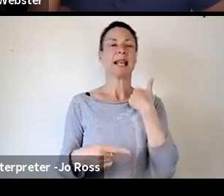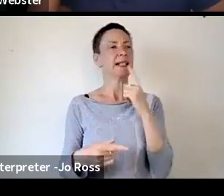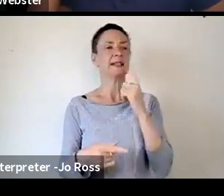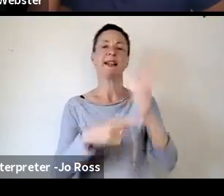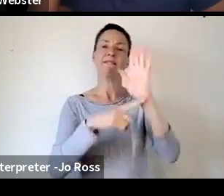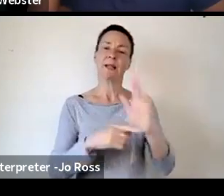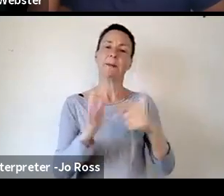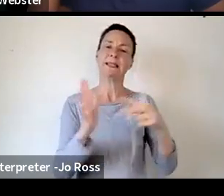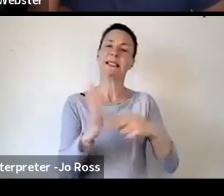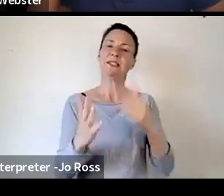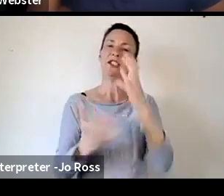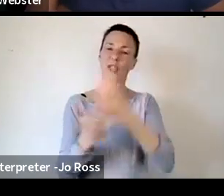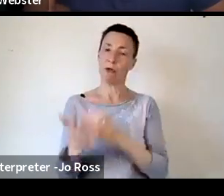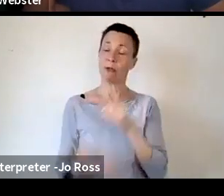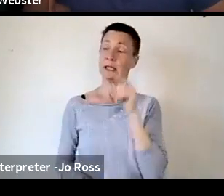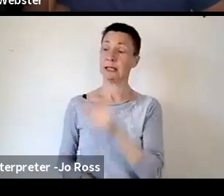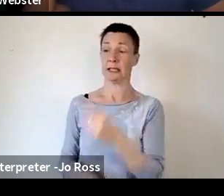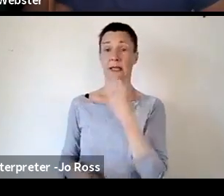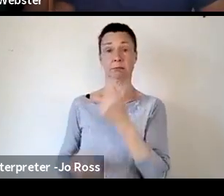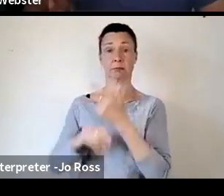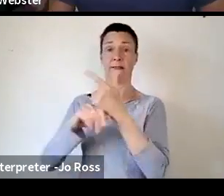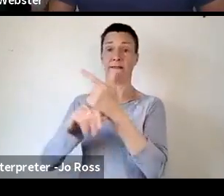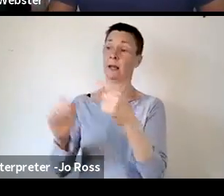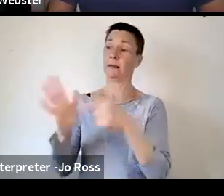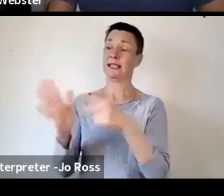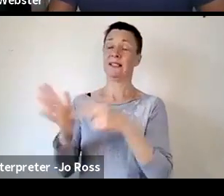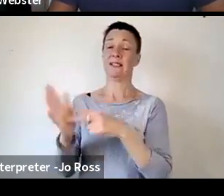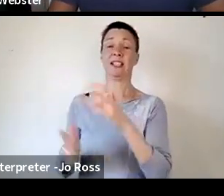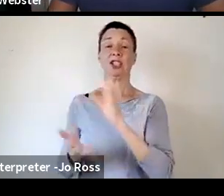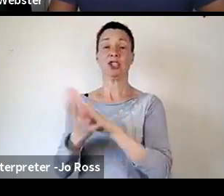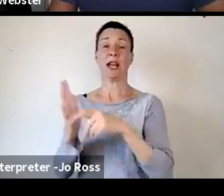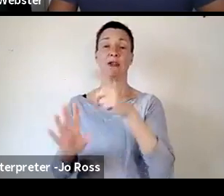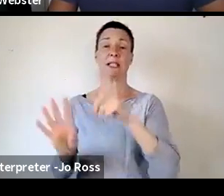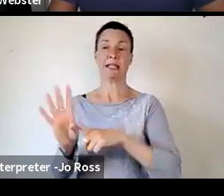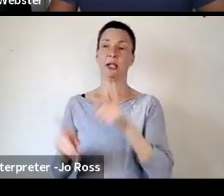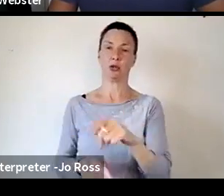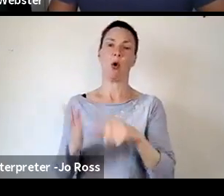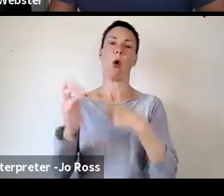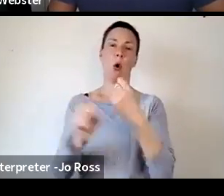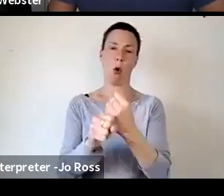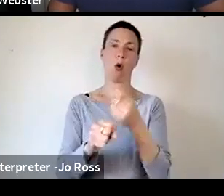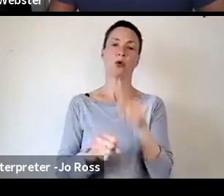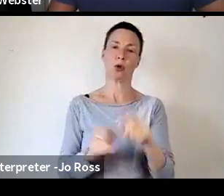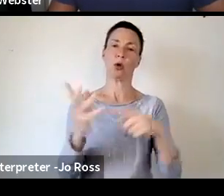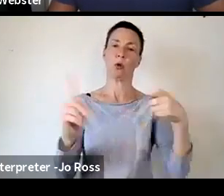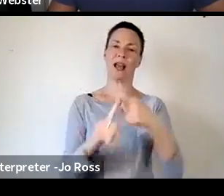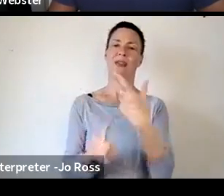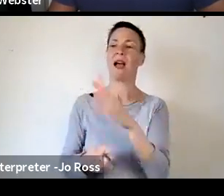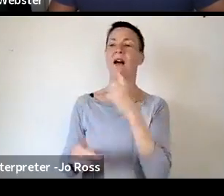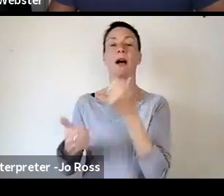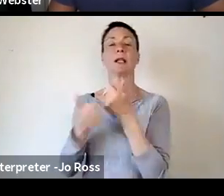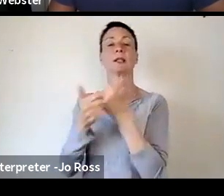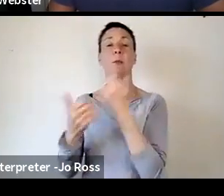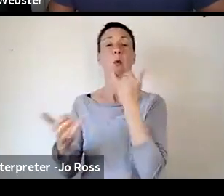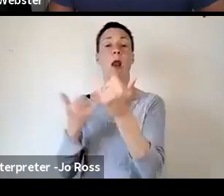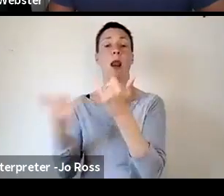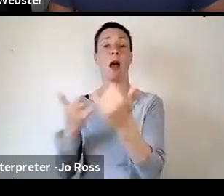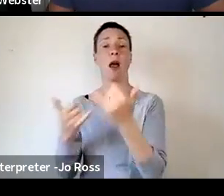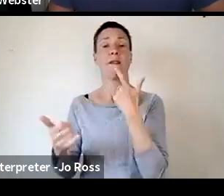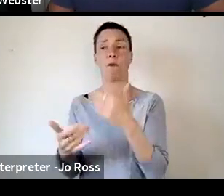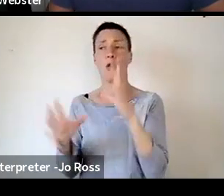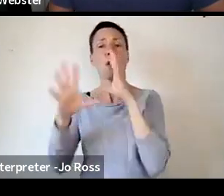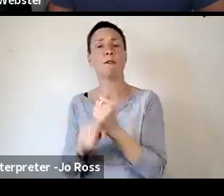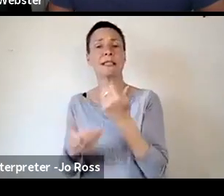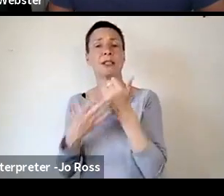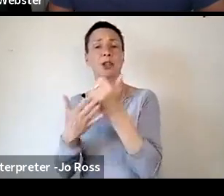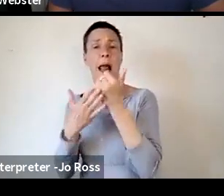TV Charity, which is filmtvcharity.org.uk. They have a support line for confidential help around the clock. And there are